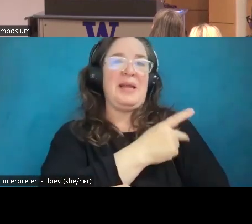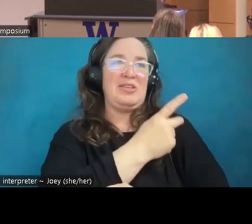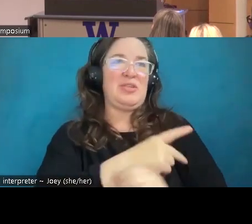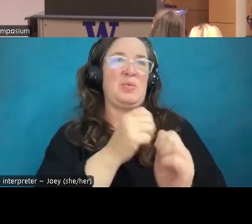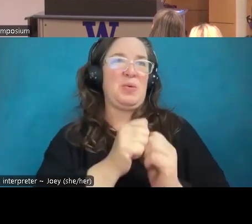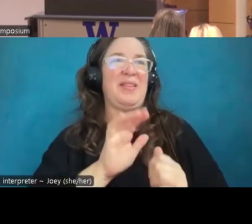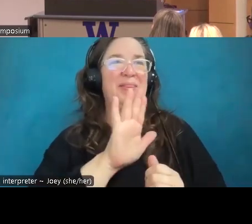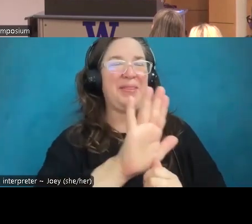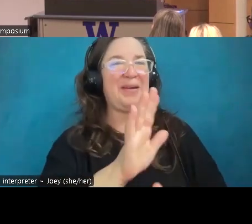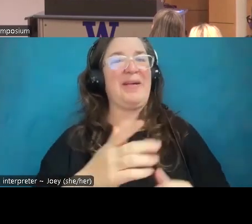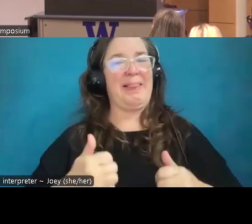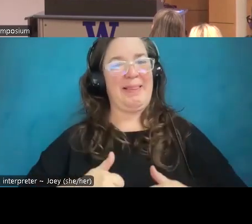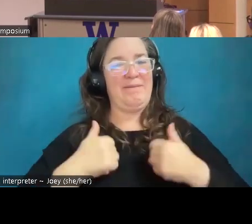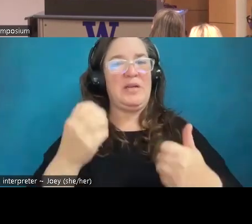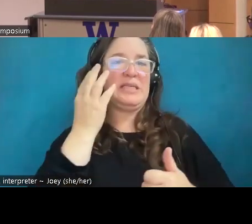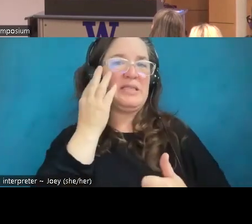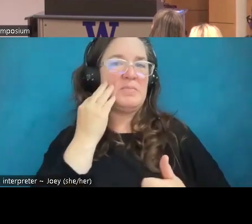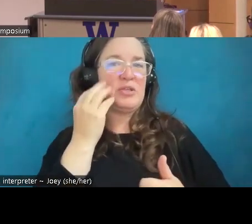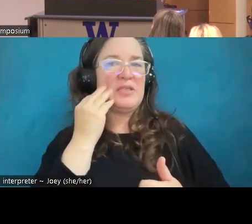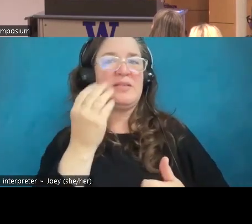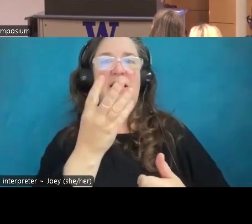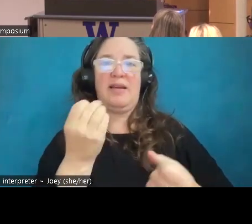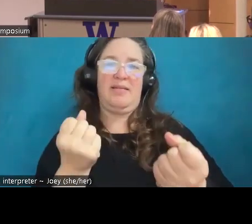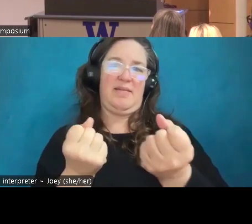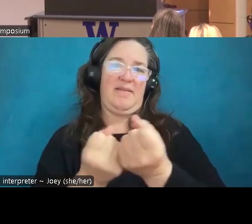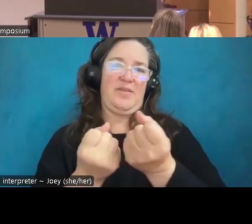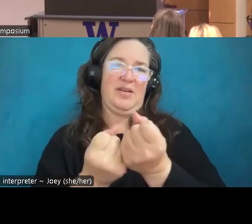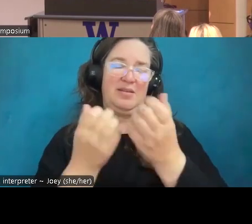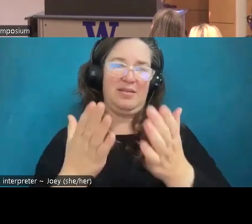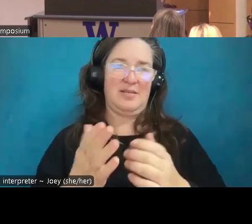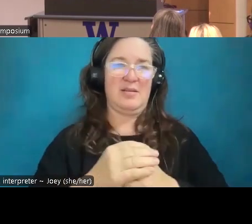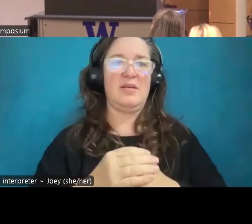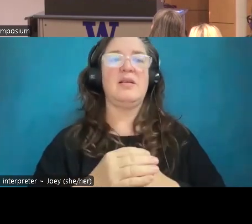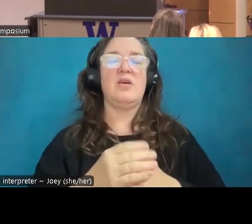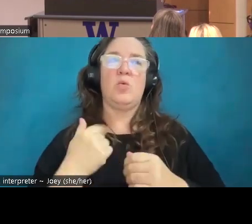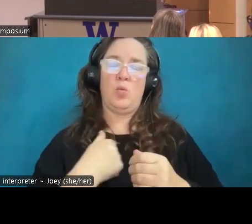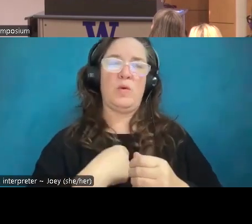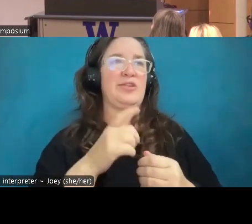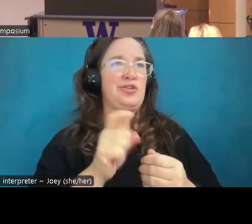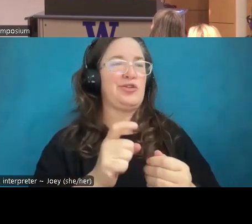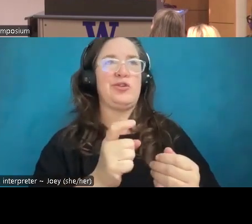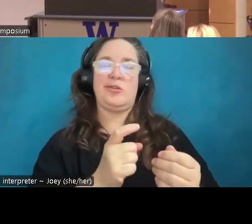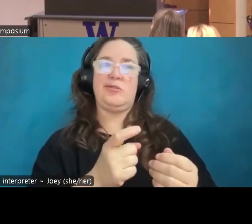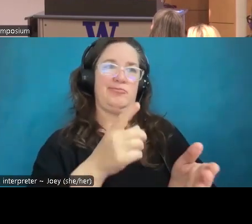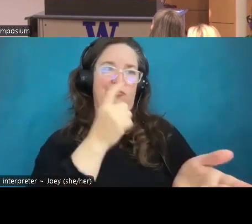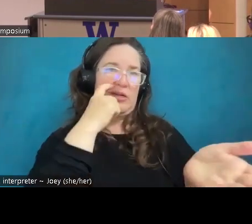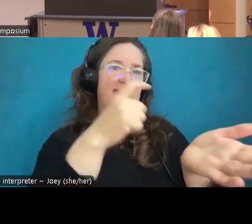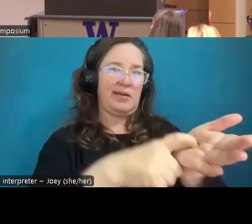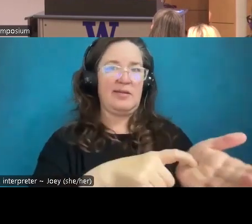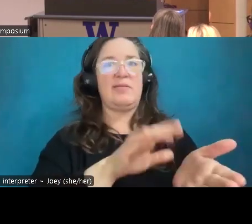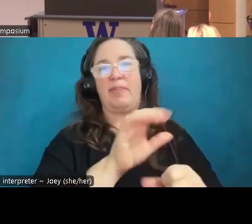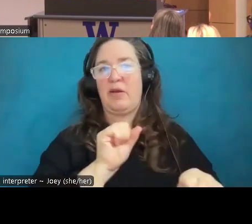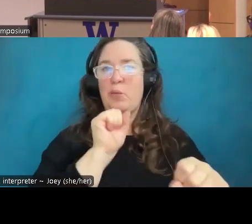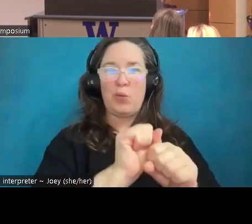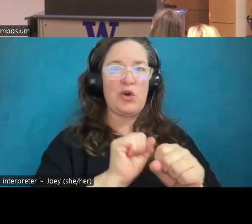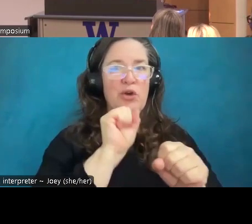ground advocacy, they largely should be credited for the funding for the Recover initiative. When they did not see the results in the timeline